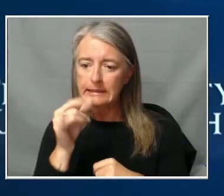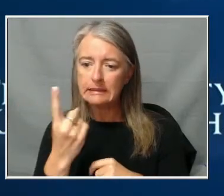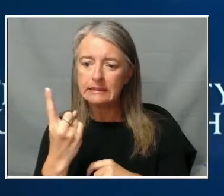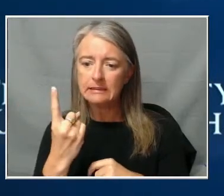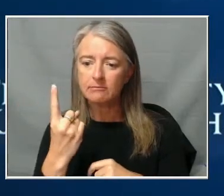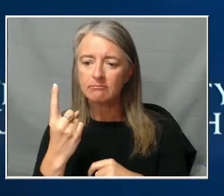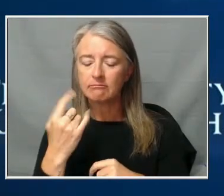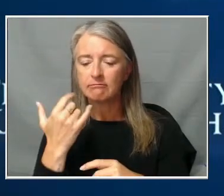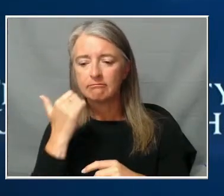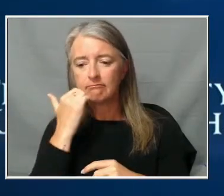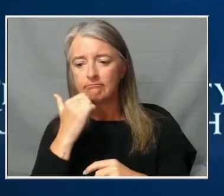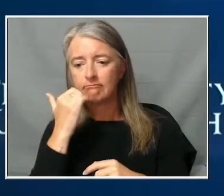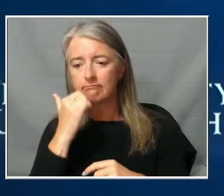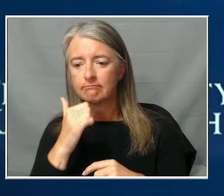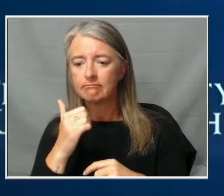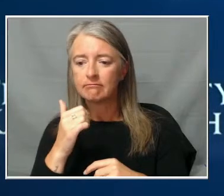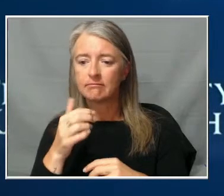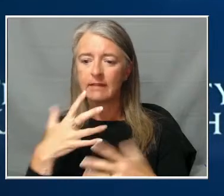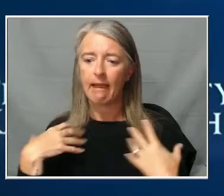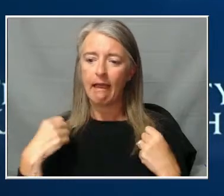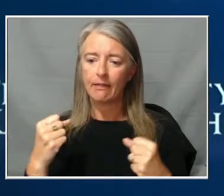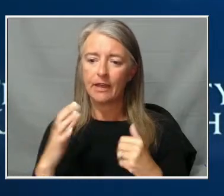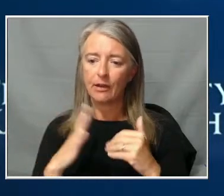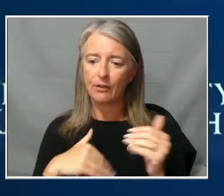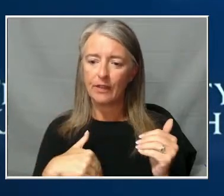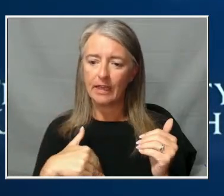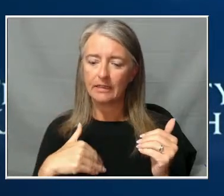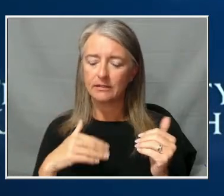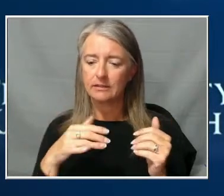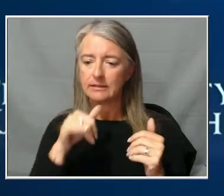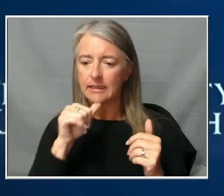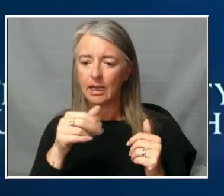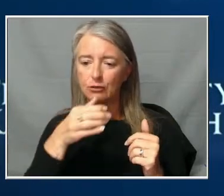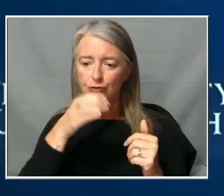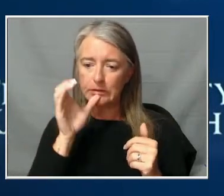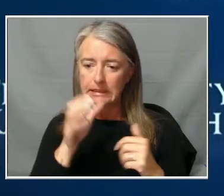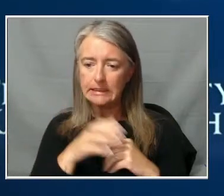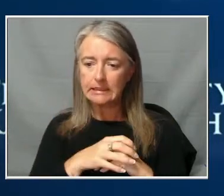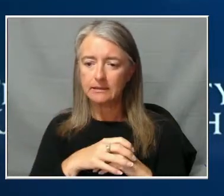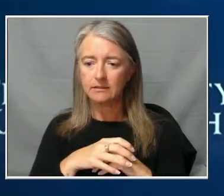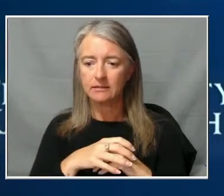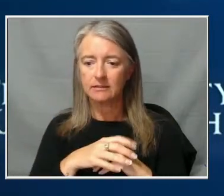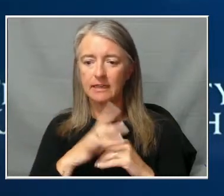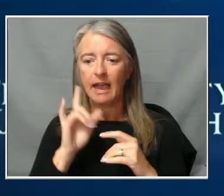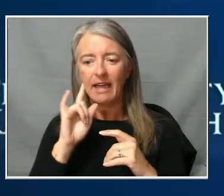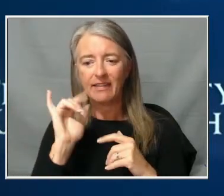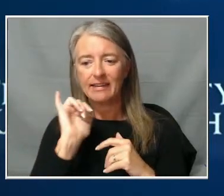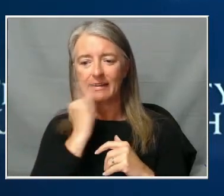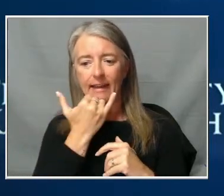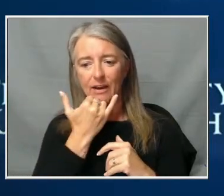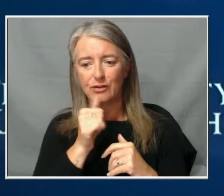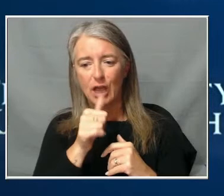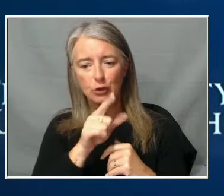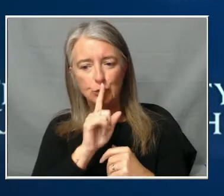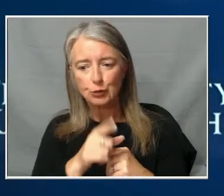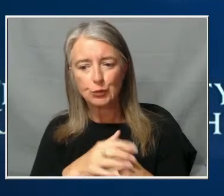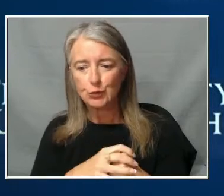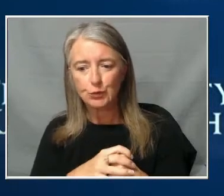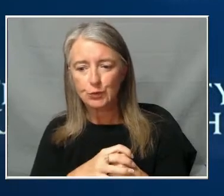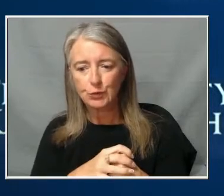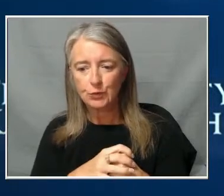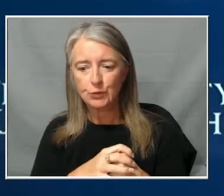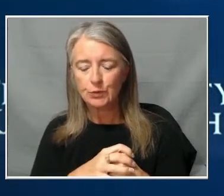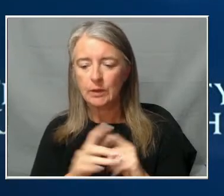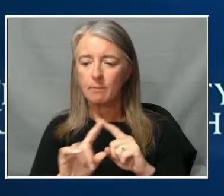than not drinking, I think there's now a very strong consensus that that was an error and it's not true. But the risk